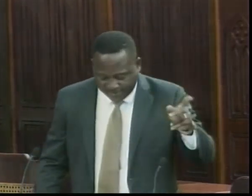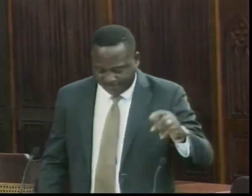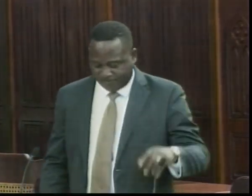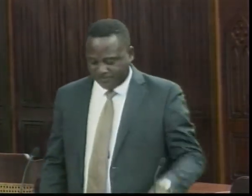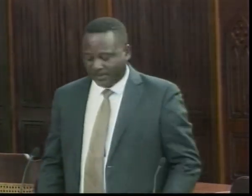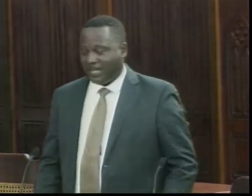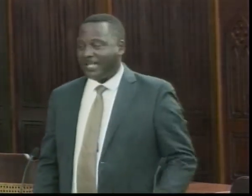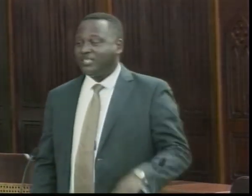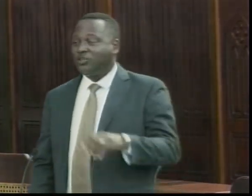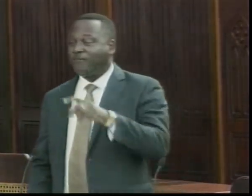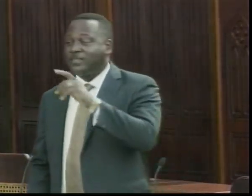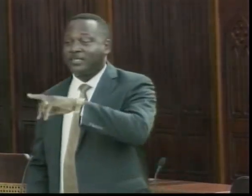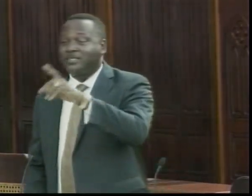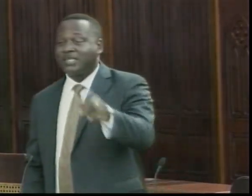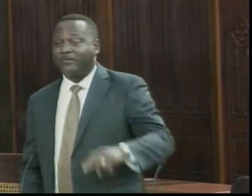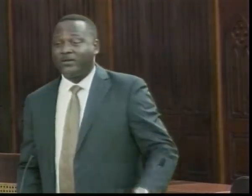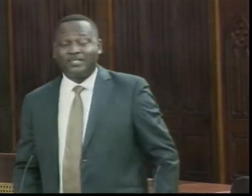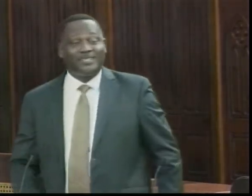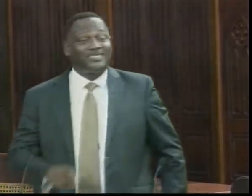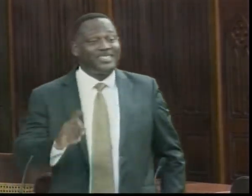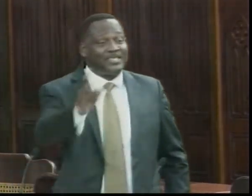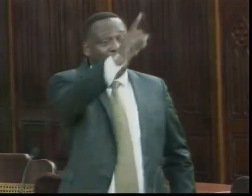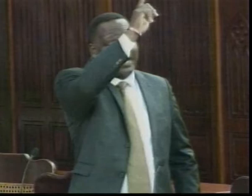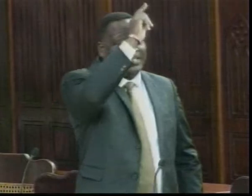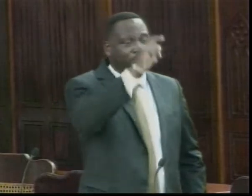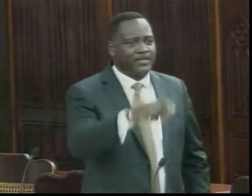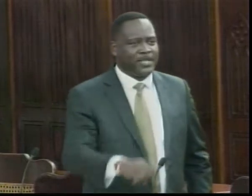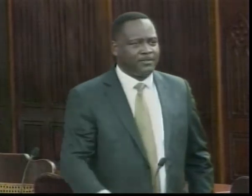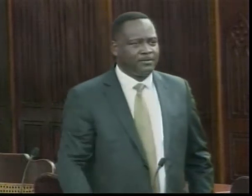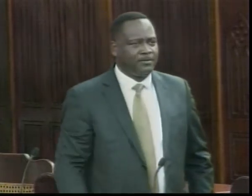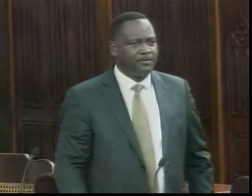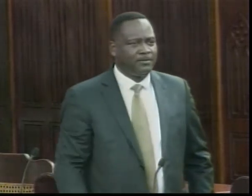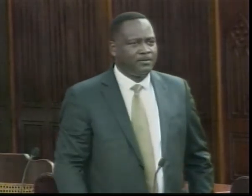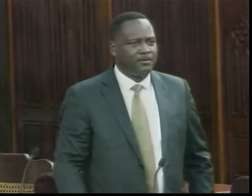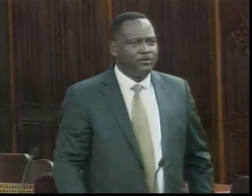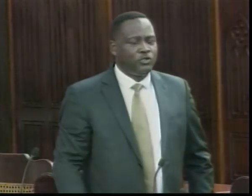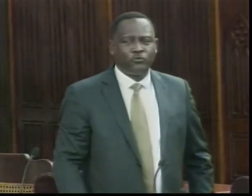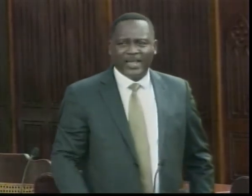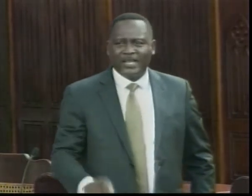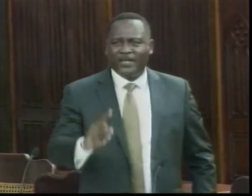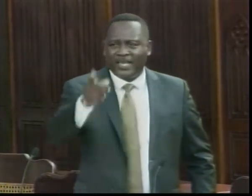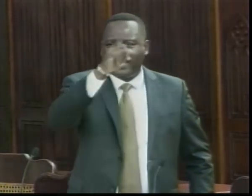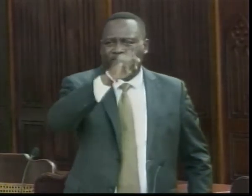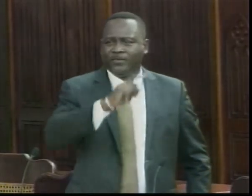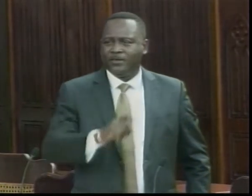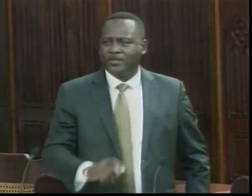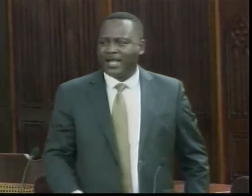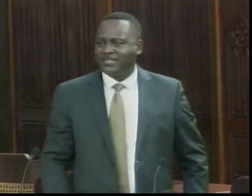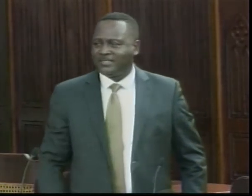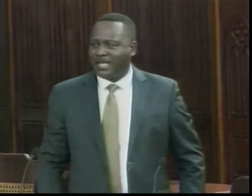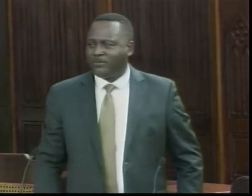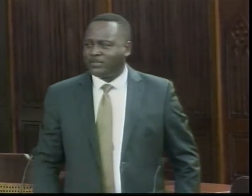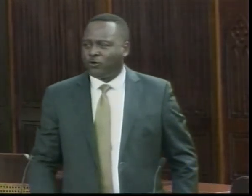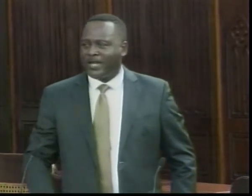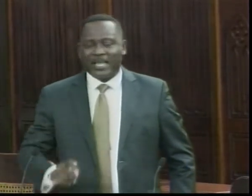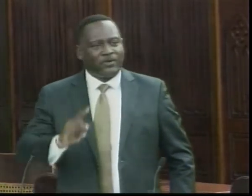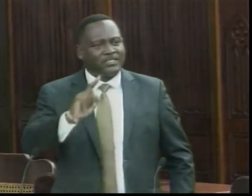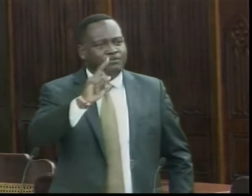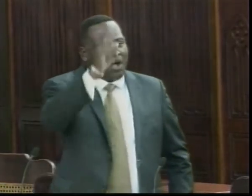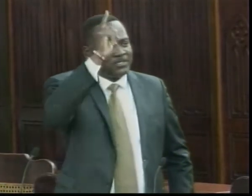done. And a geophysical survey was done. 6 studies were done. You really believe that the state will be